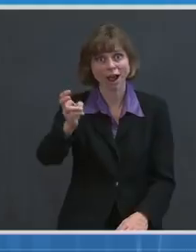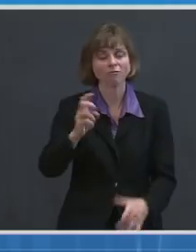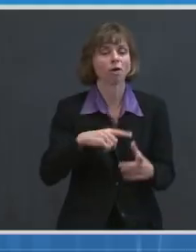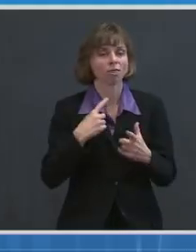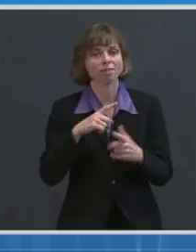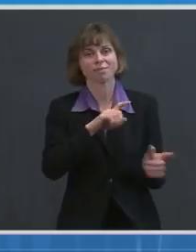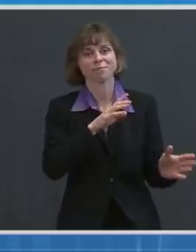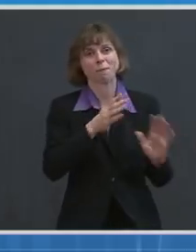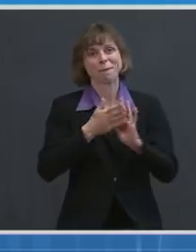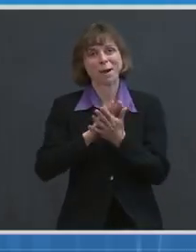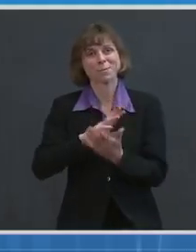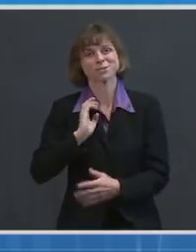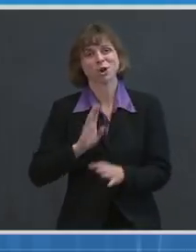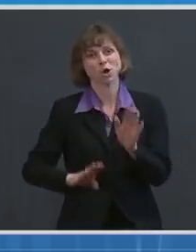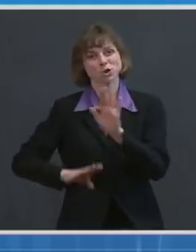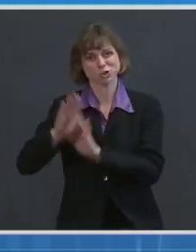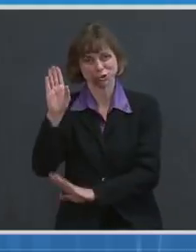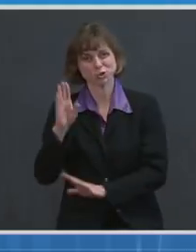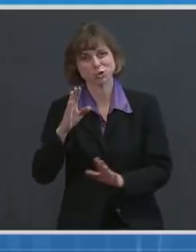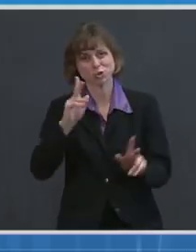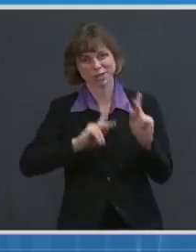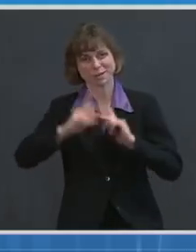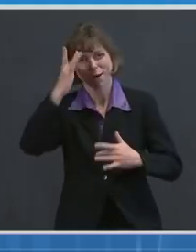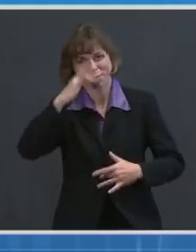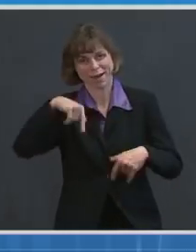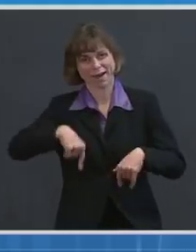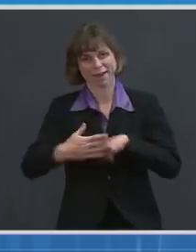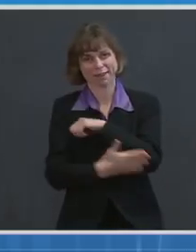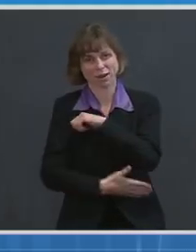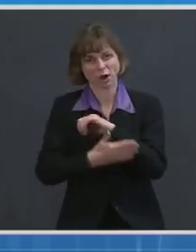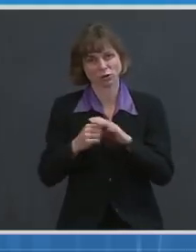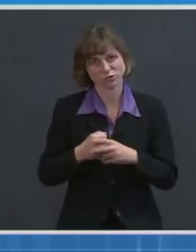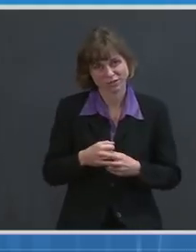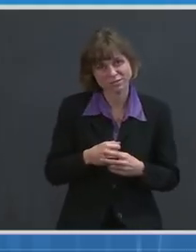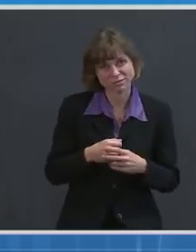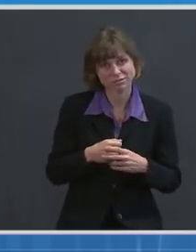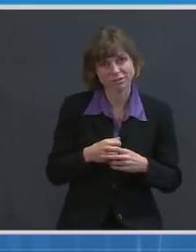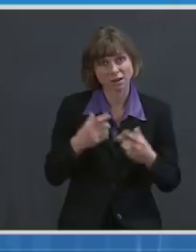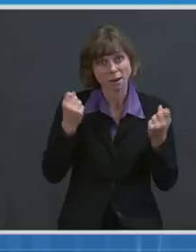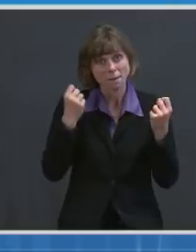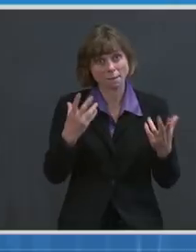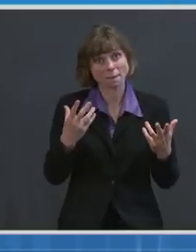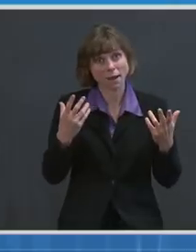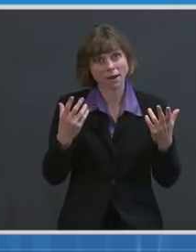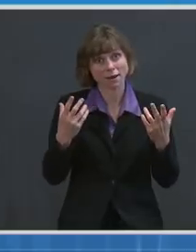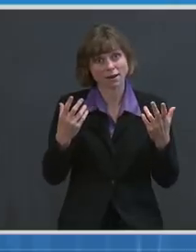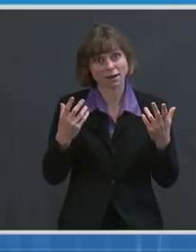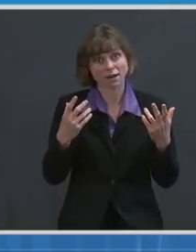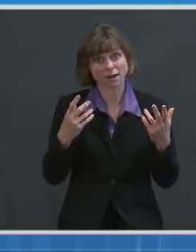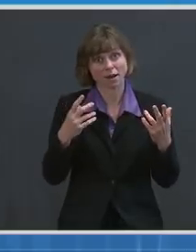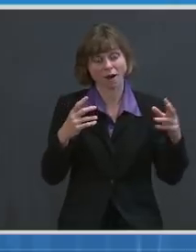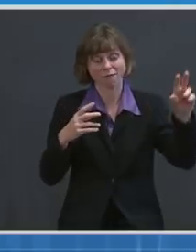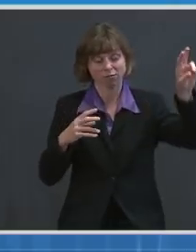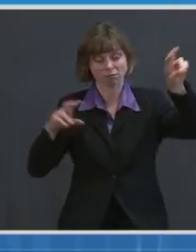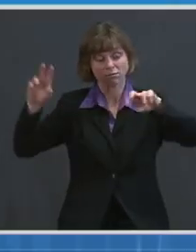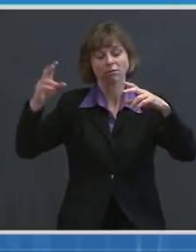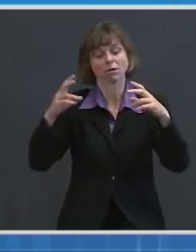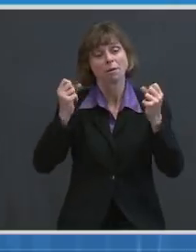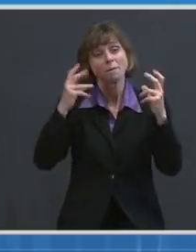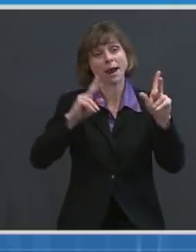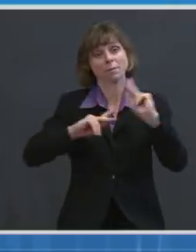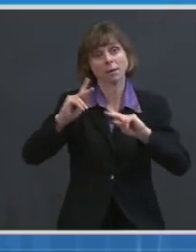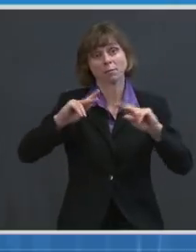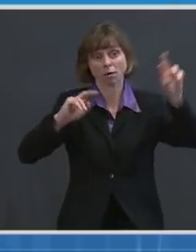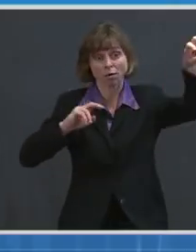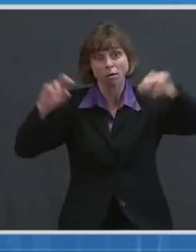that many of our variants have emerged from international places, and we know that the travel corridor is a place where